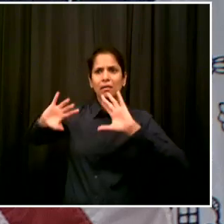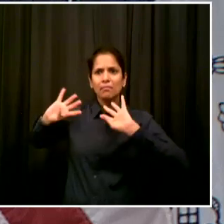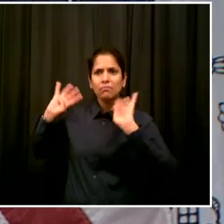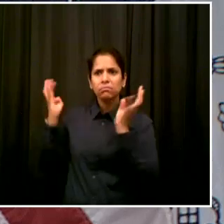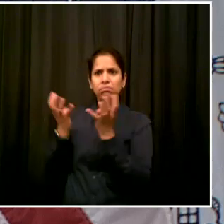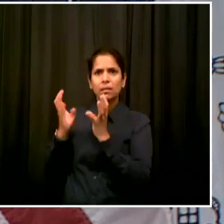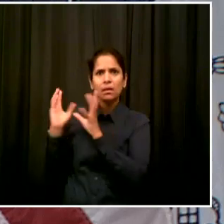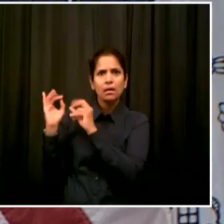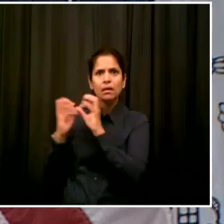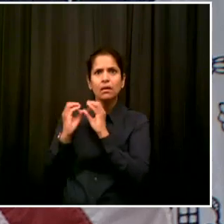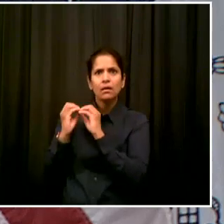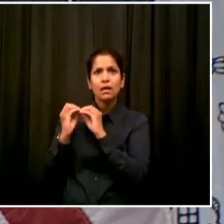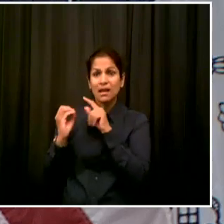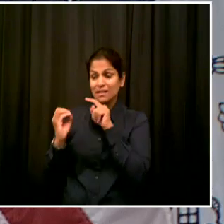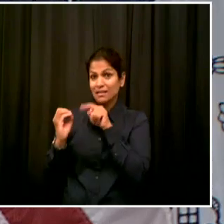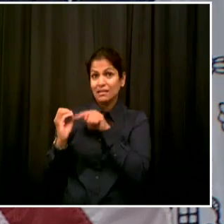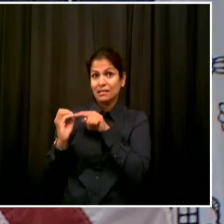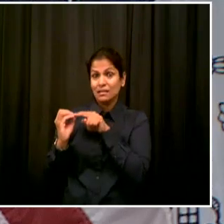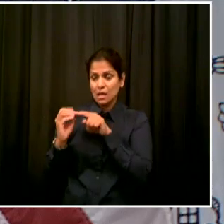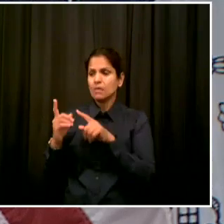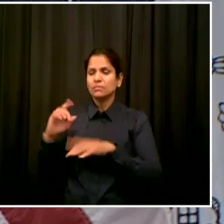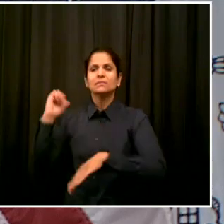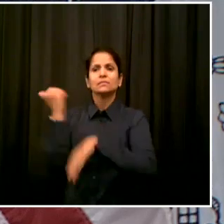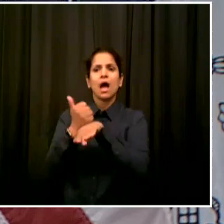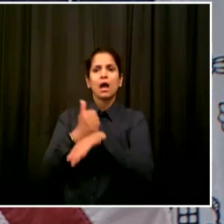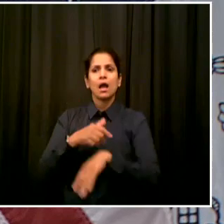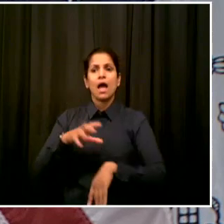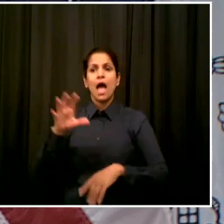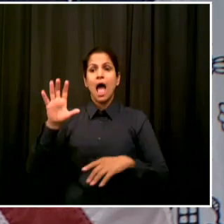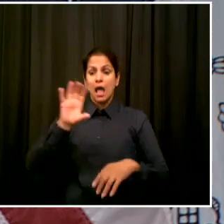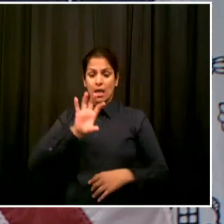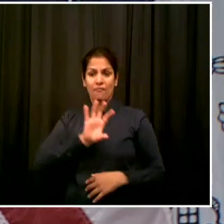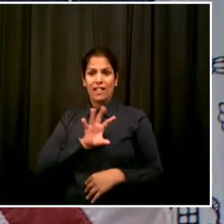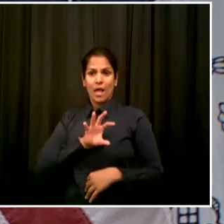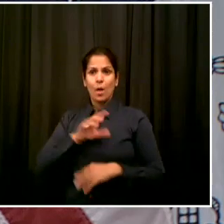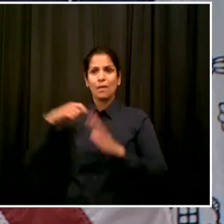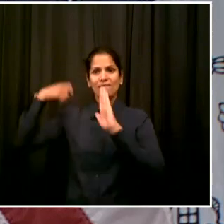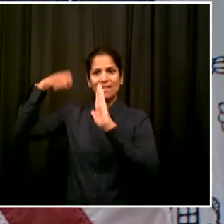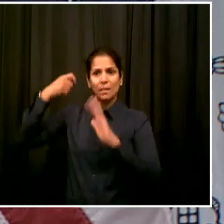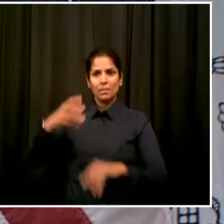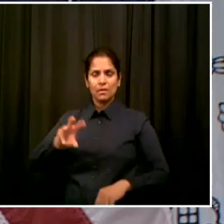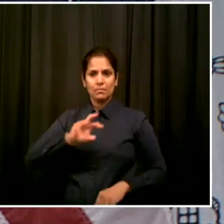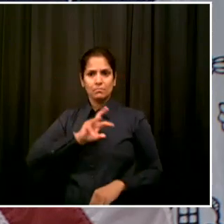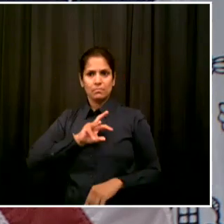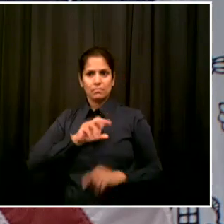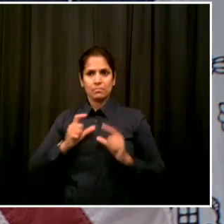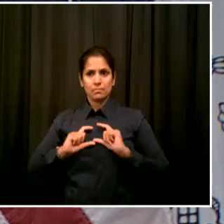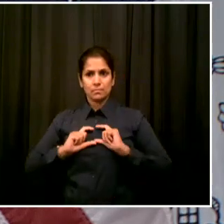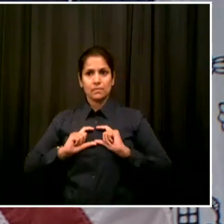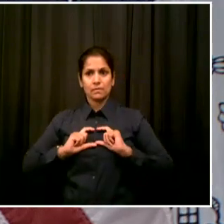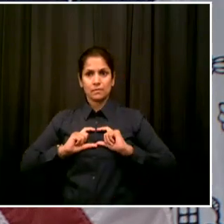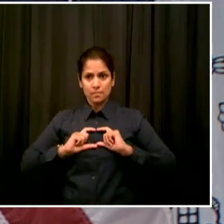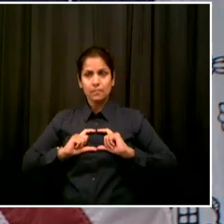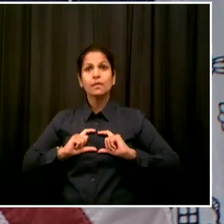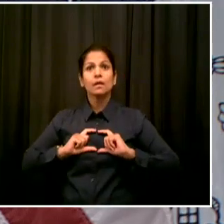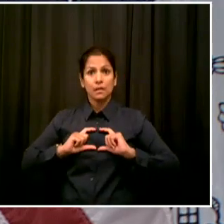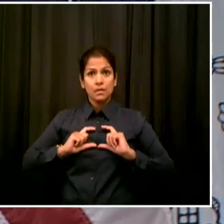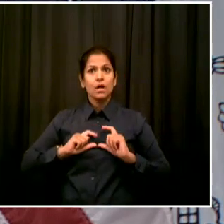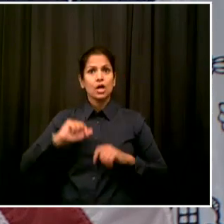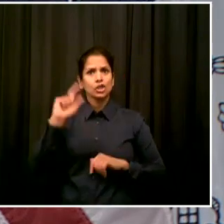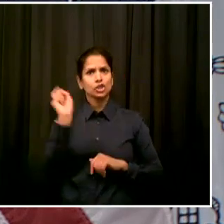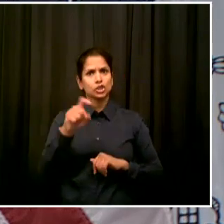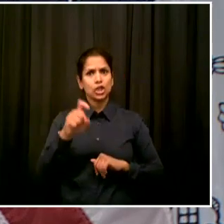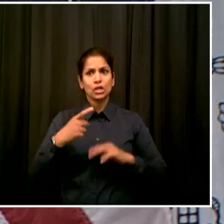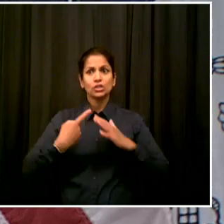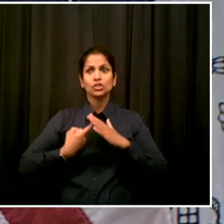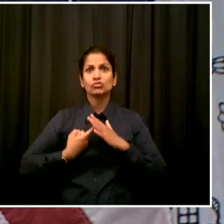They said there are 417 requests that have been